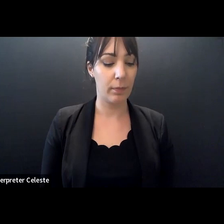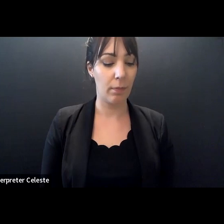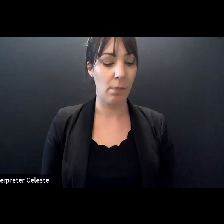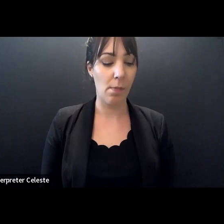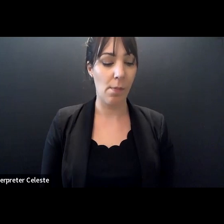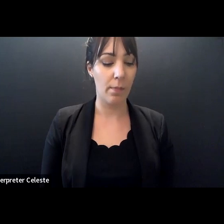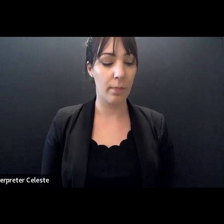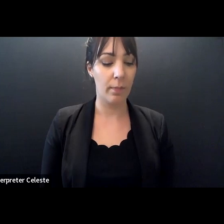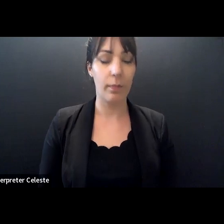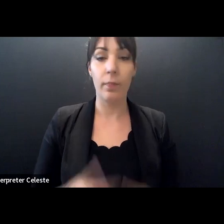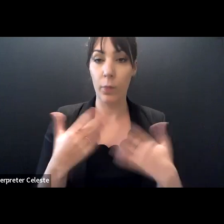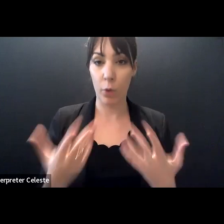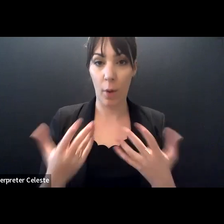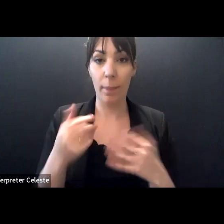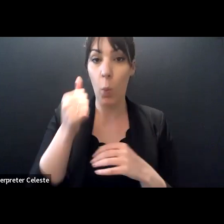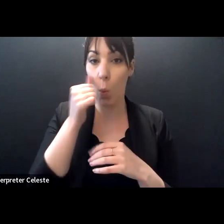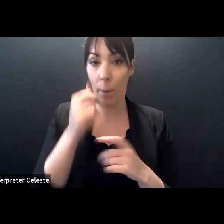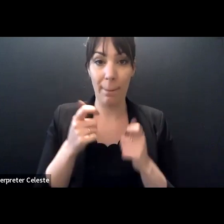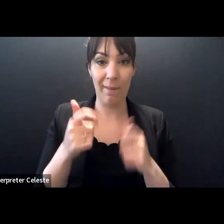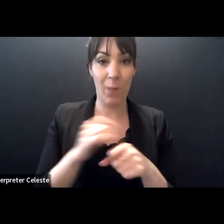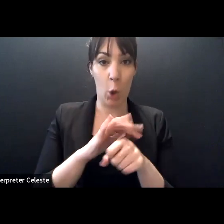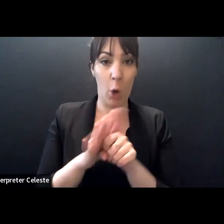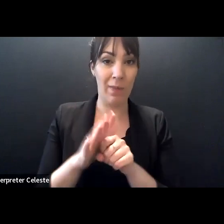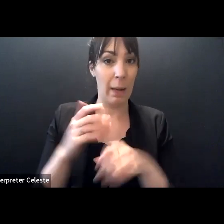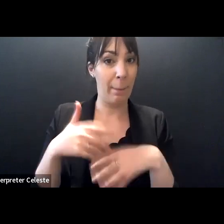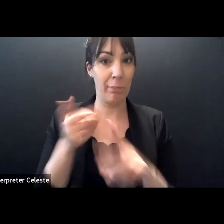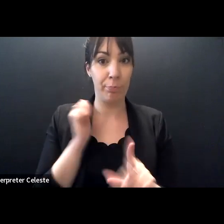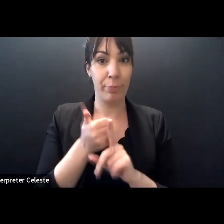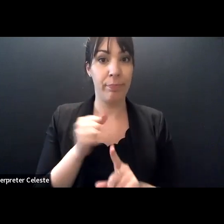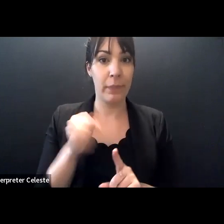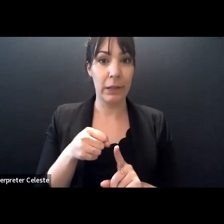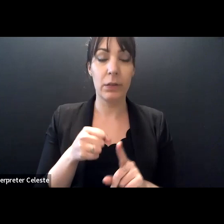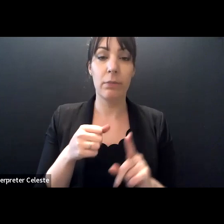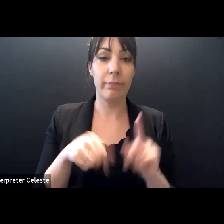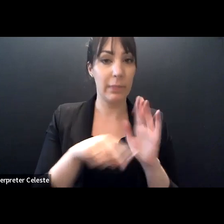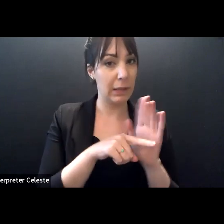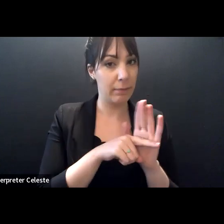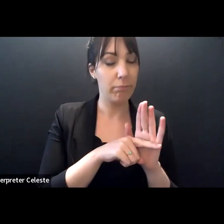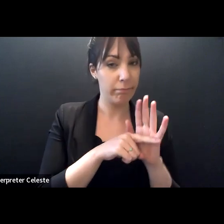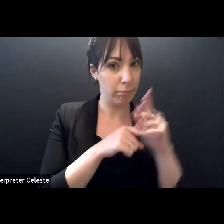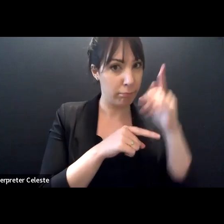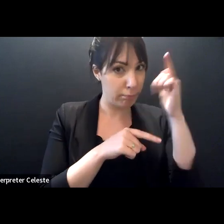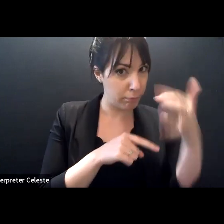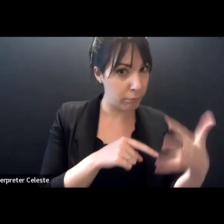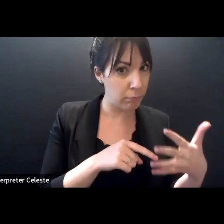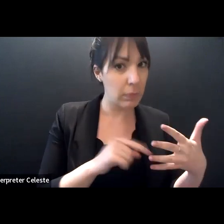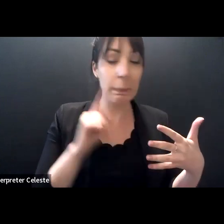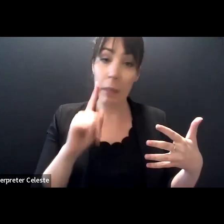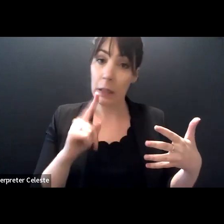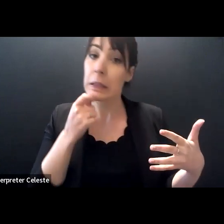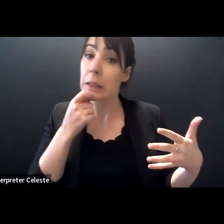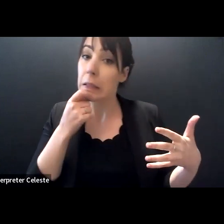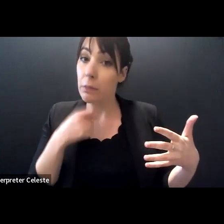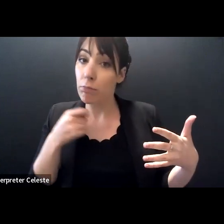quite broad, which I accept. But at the same time, there were some real positives that came out of it. It's forced us in some ways to